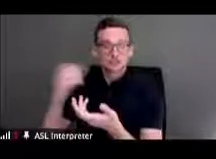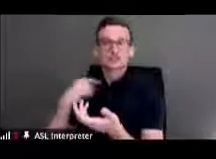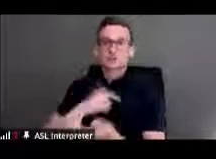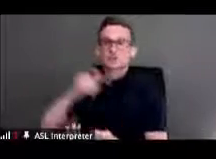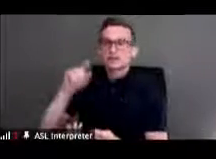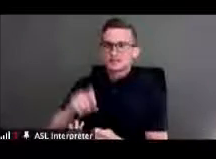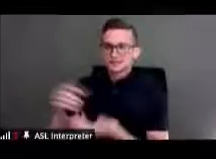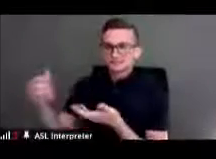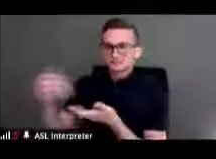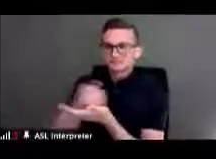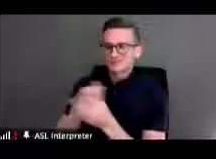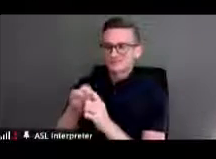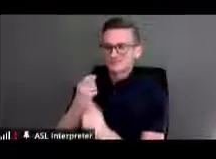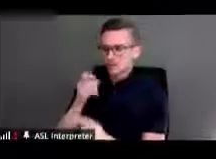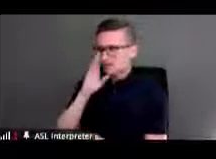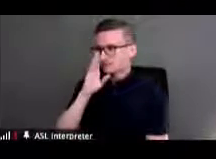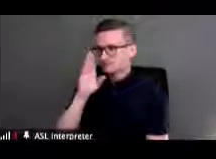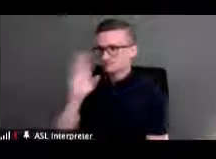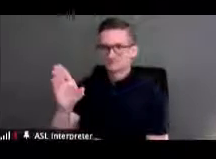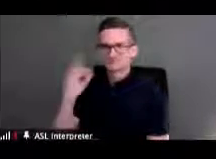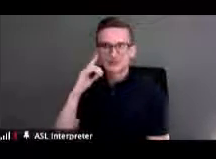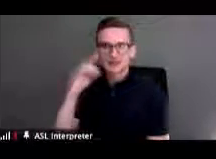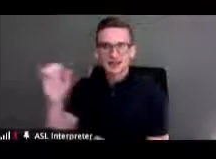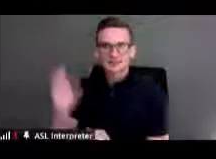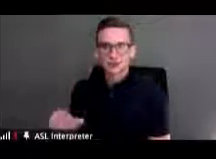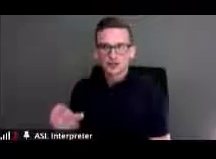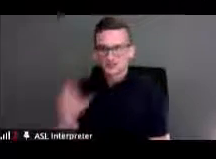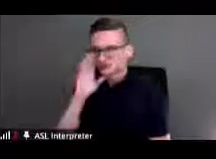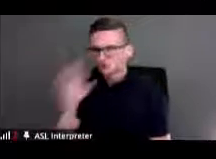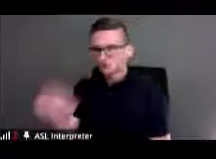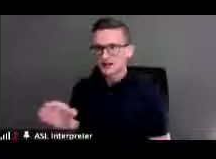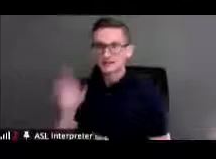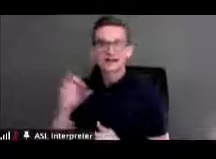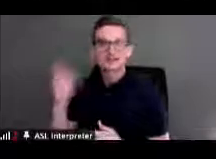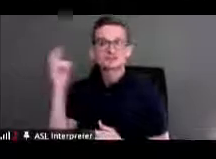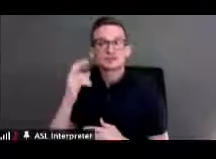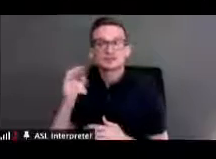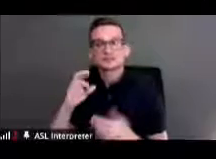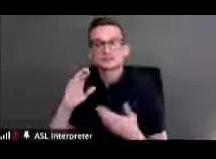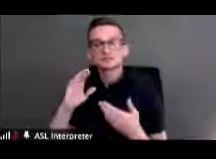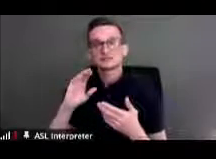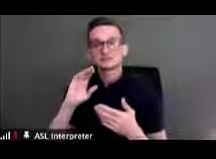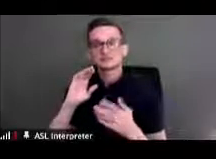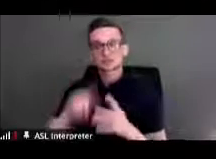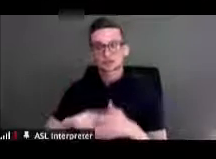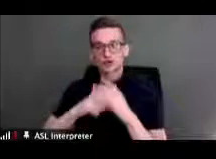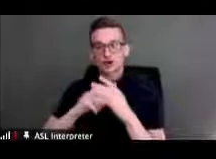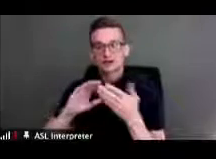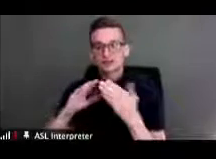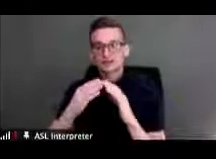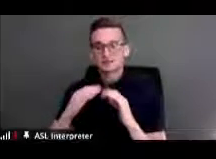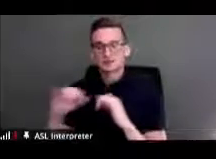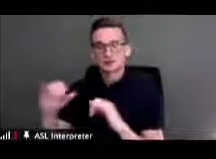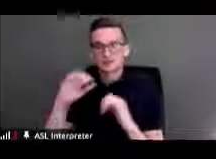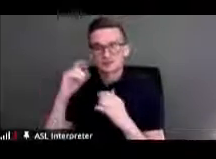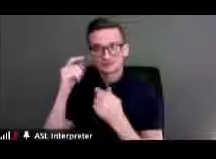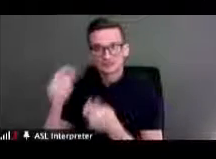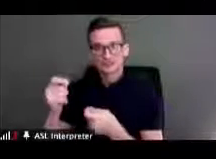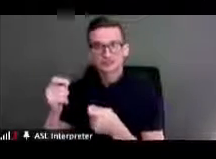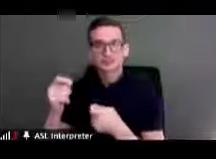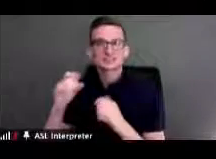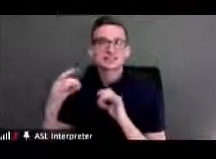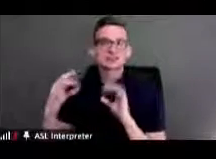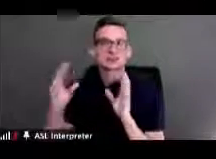directly. That's why we have launched these communities of interest input sessions. to get that valuable information from